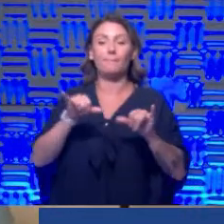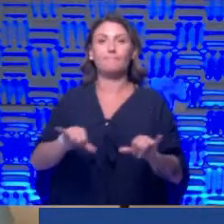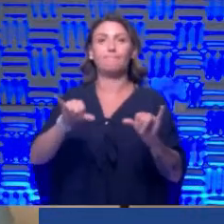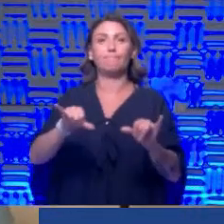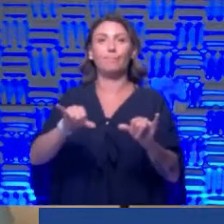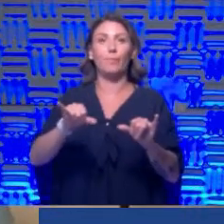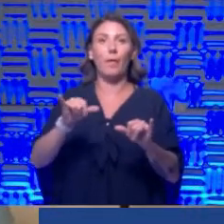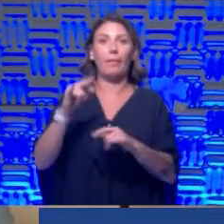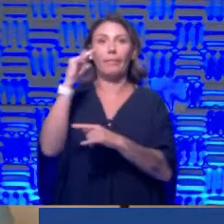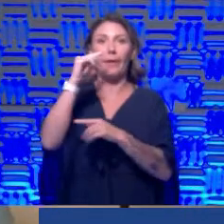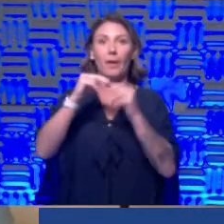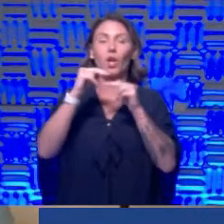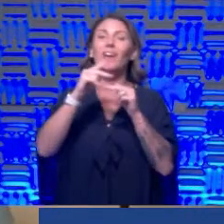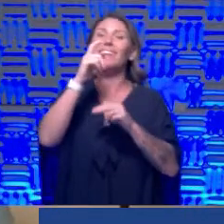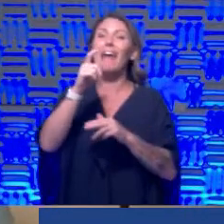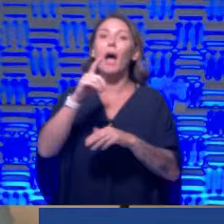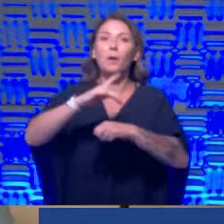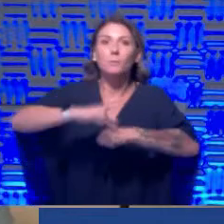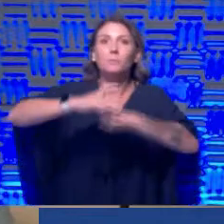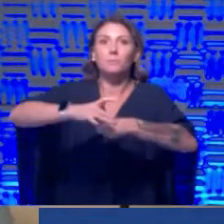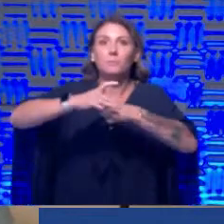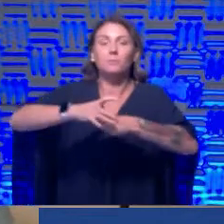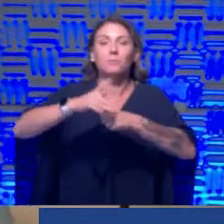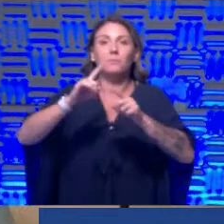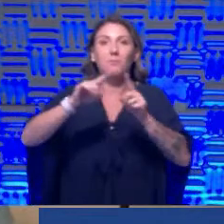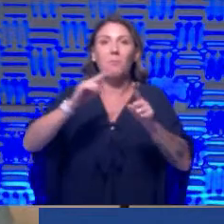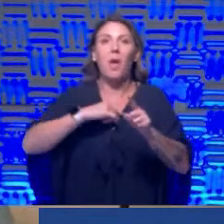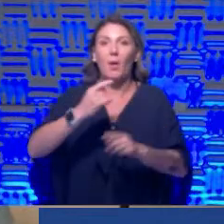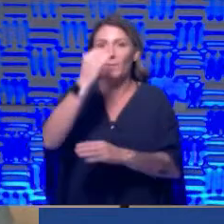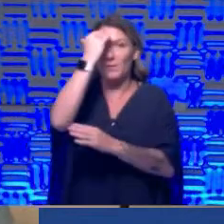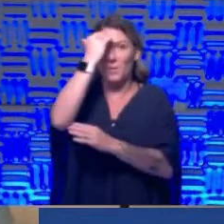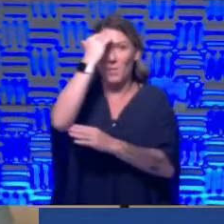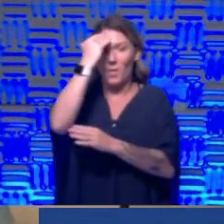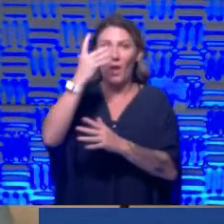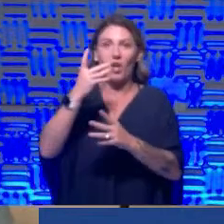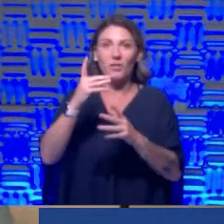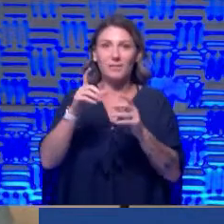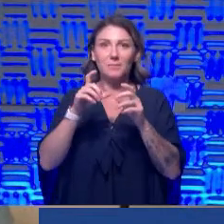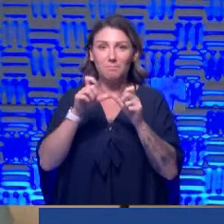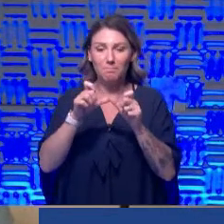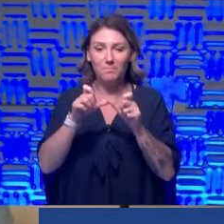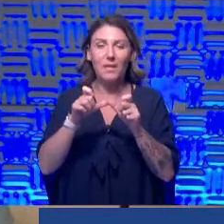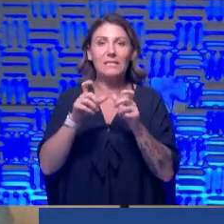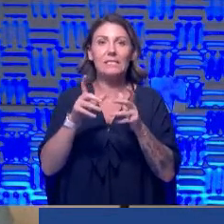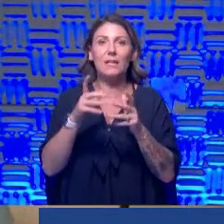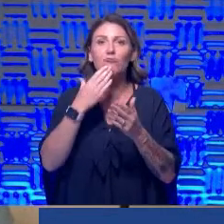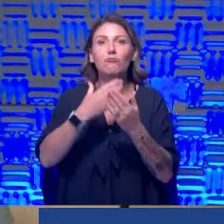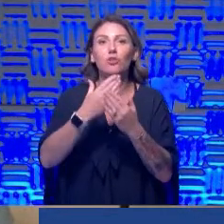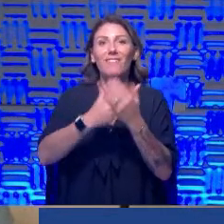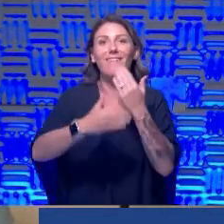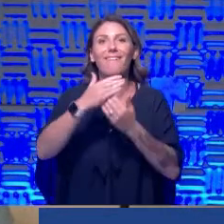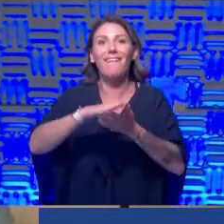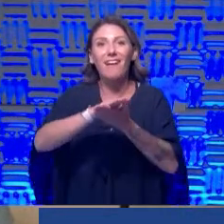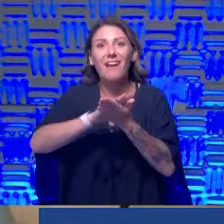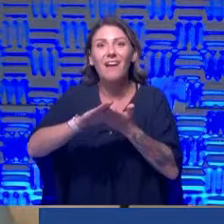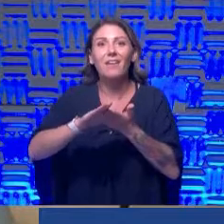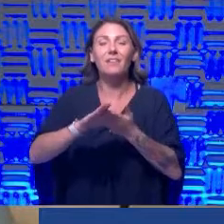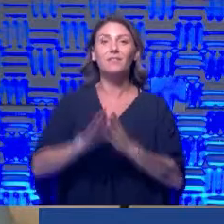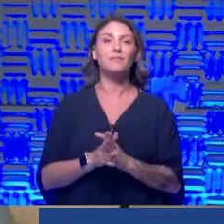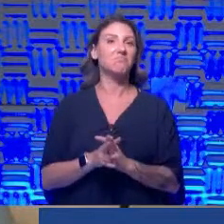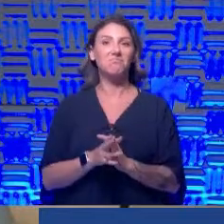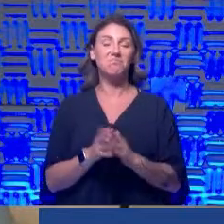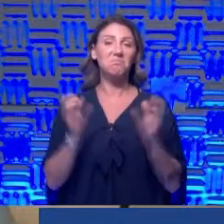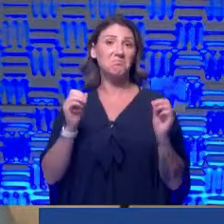an OCD sense, but I was just very cognizant of trying to maintain good hand hygiene. I didn't really have a